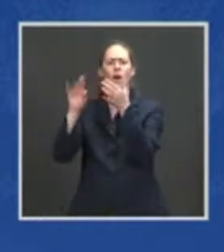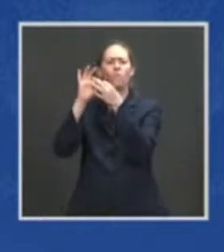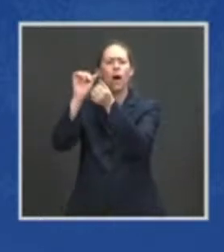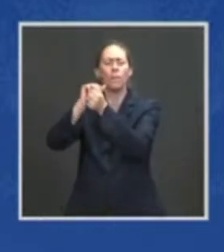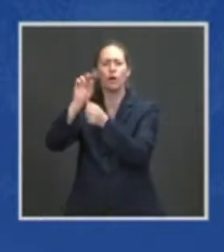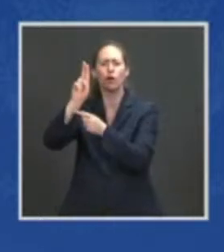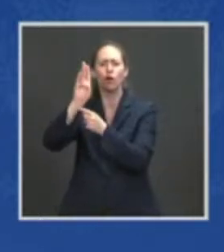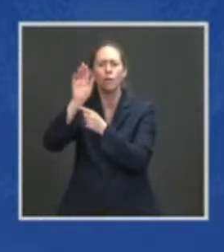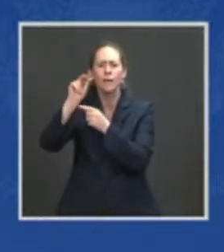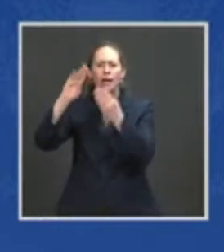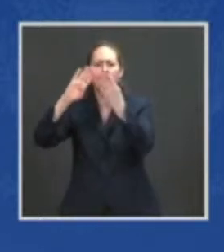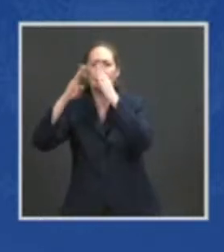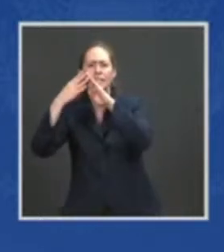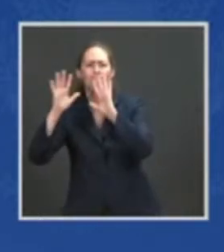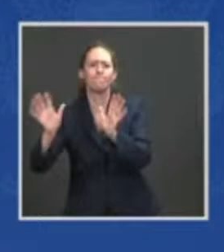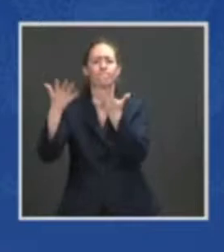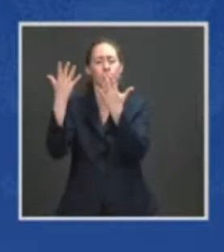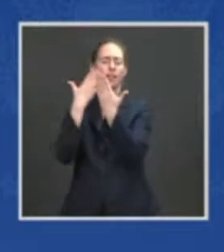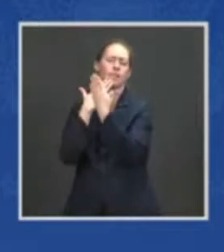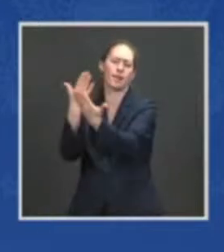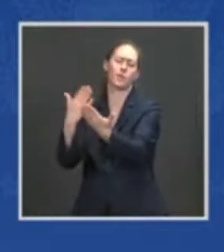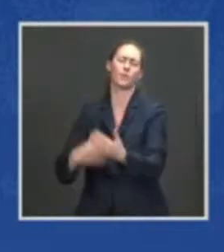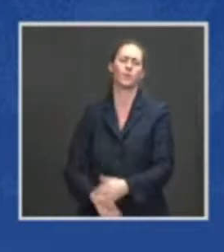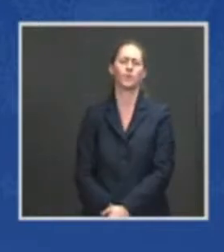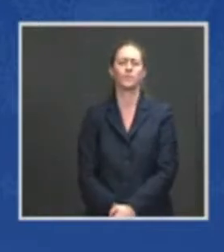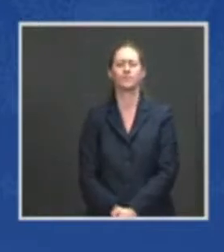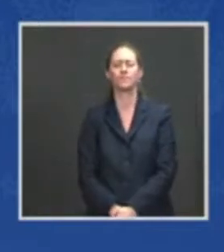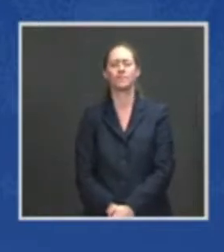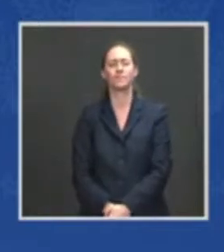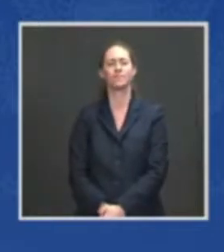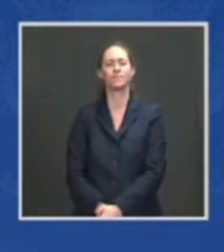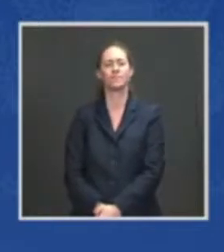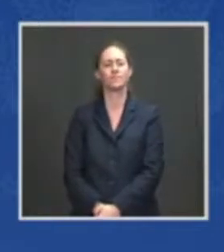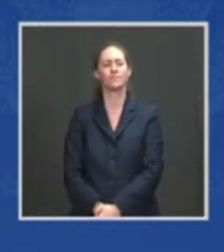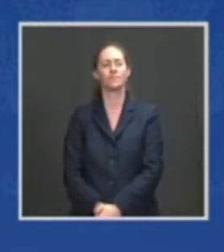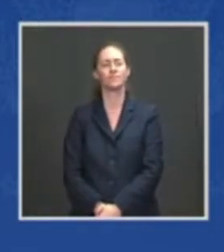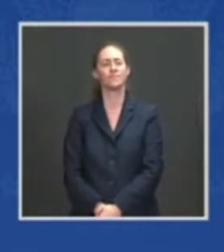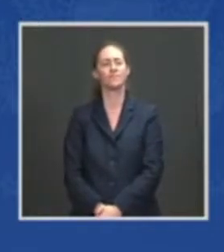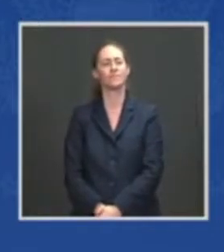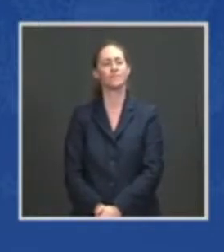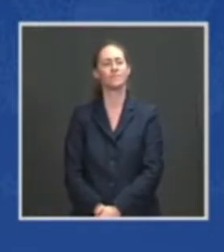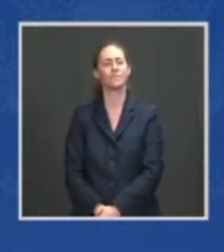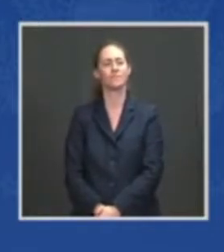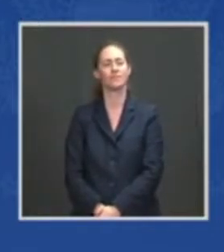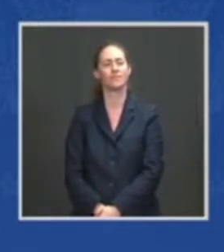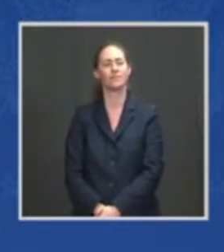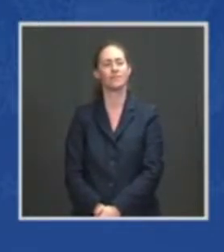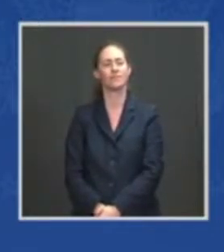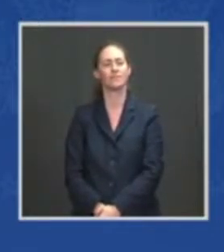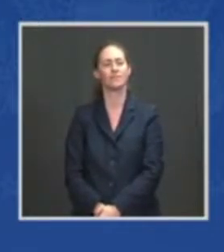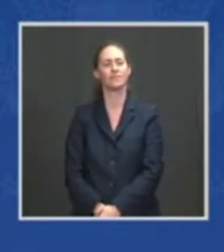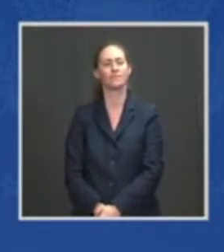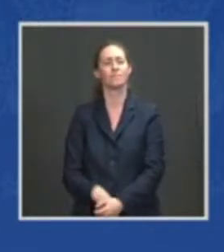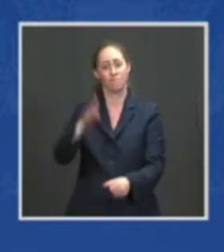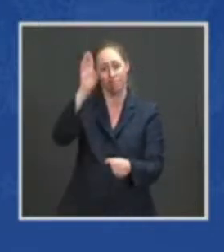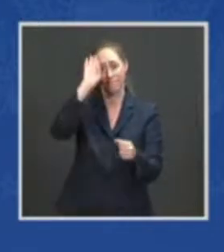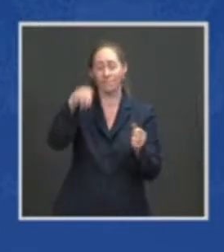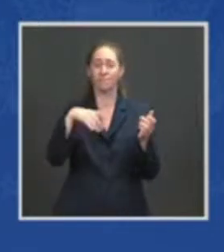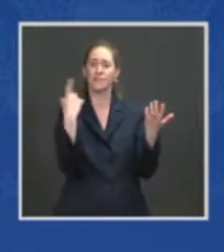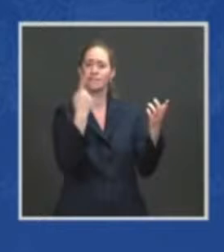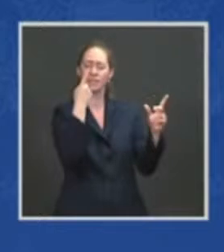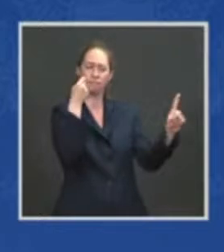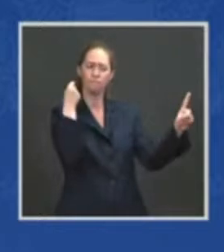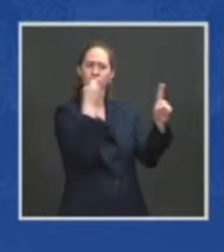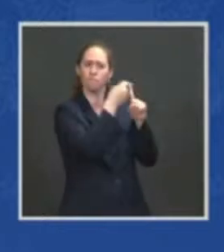You know, certain places, just by chance and circumstance, can become markers in the course of your life or